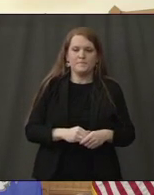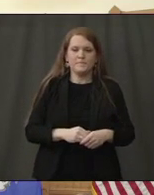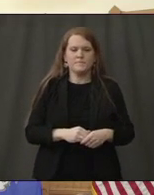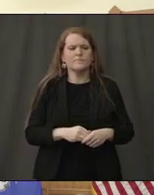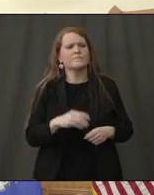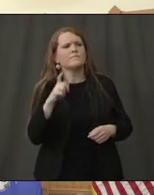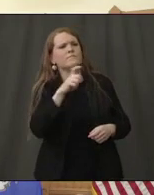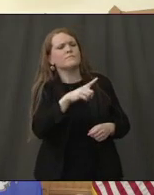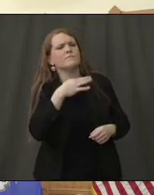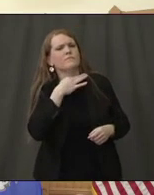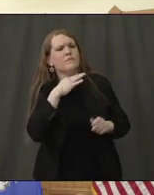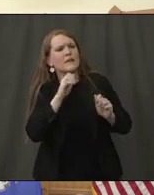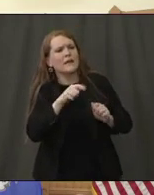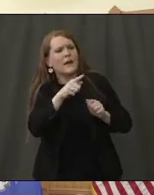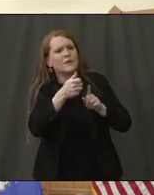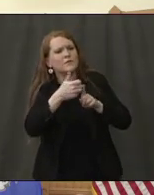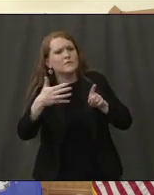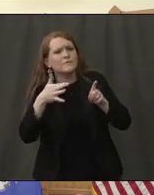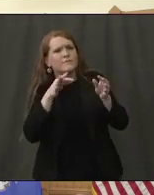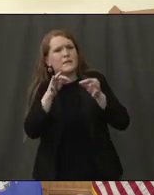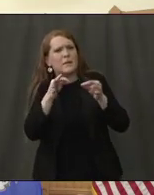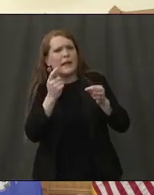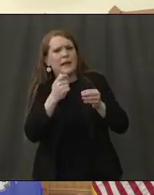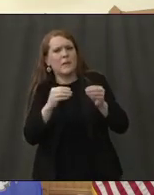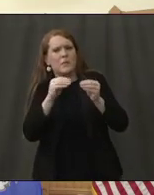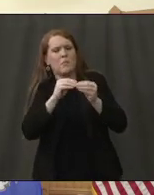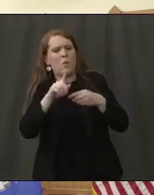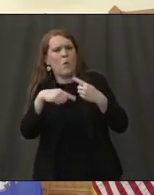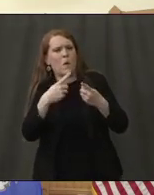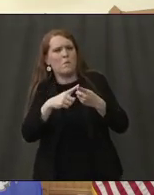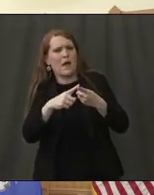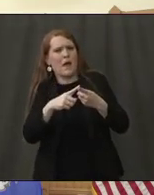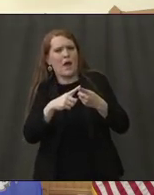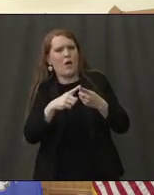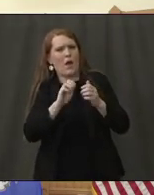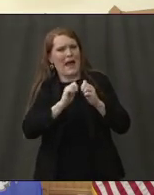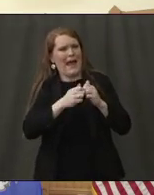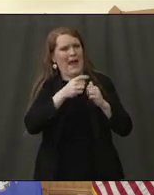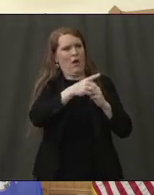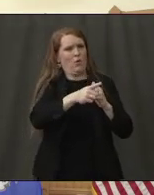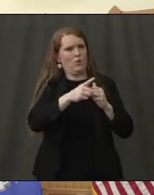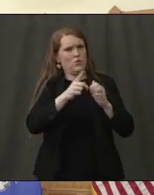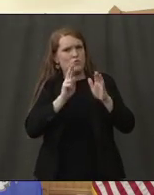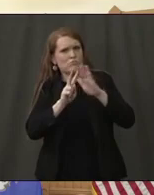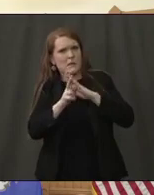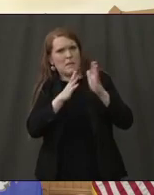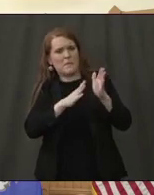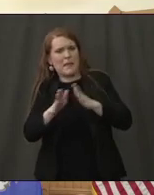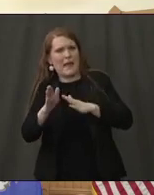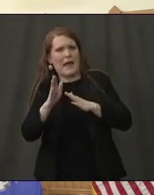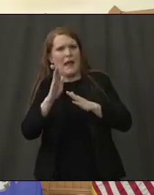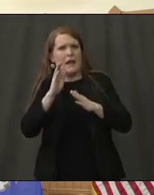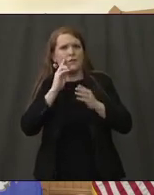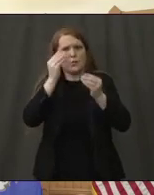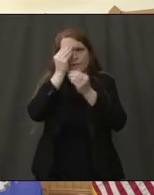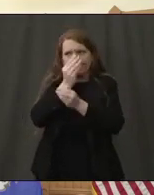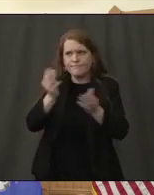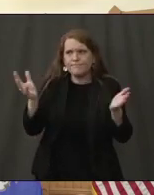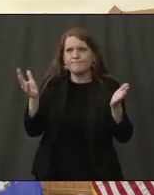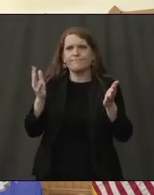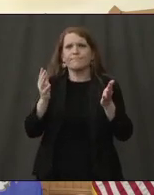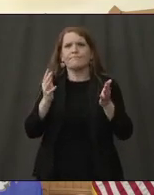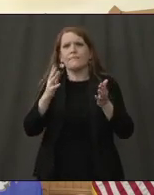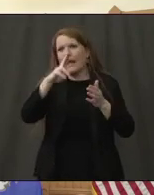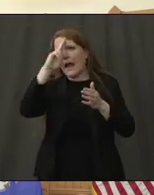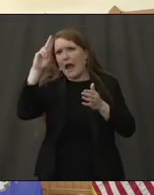could you explain a little bit more about the plans for reporting discharges or resolved cases